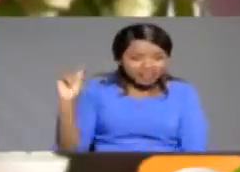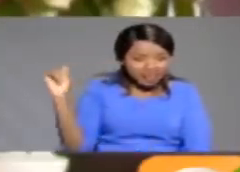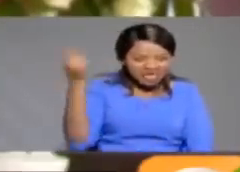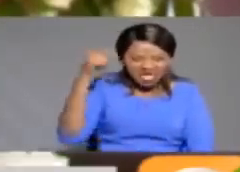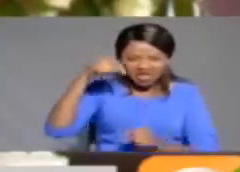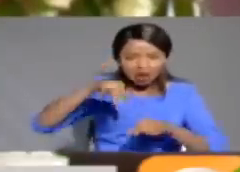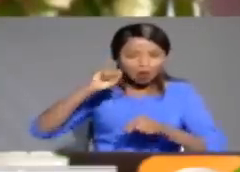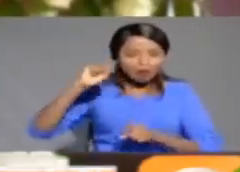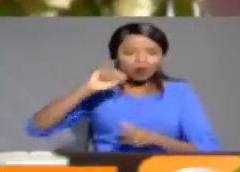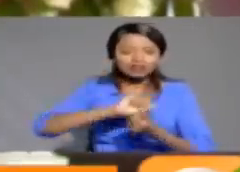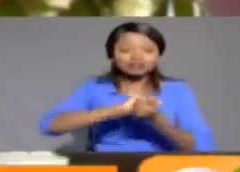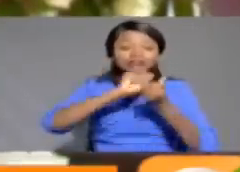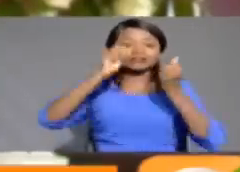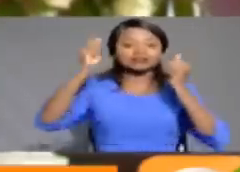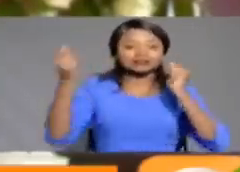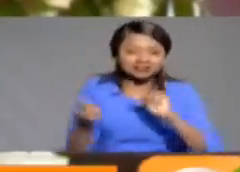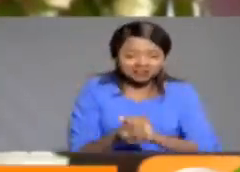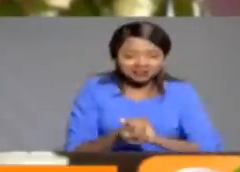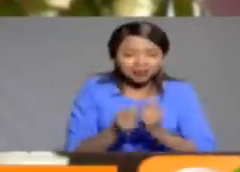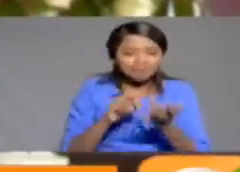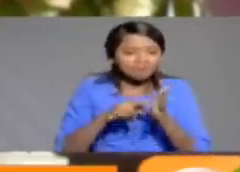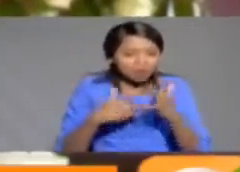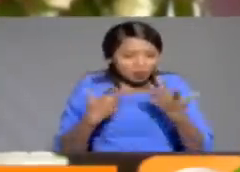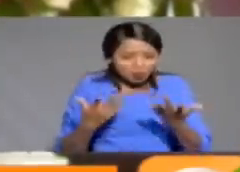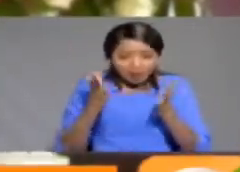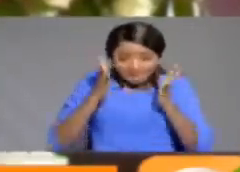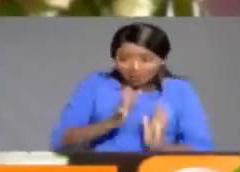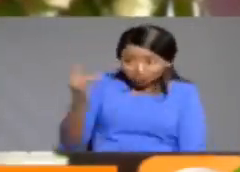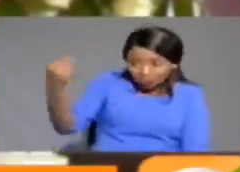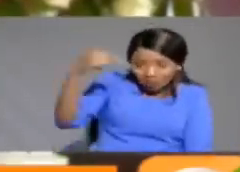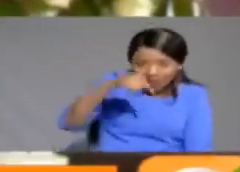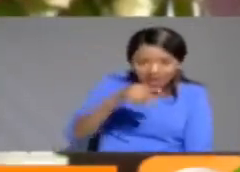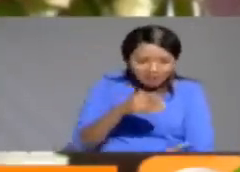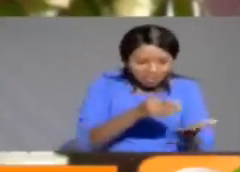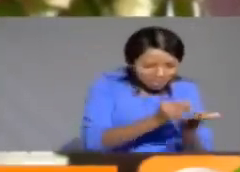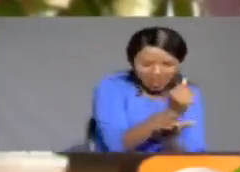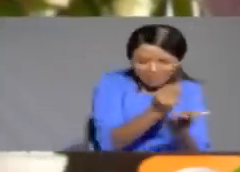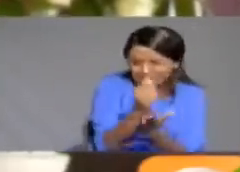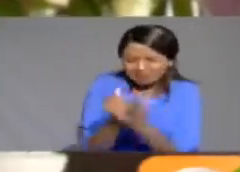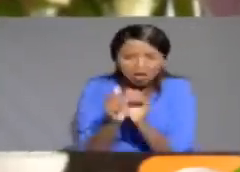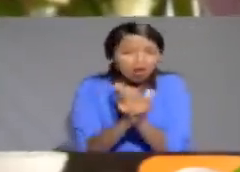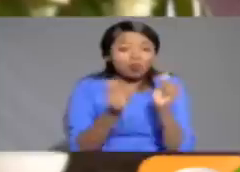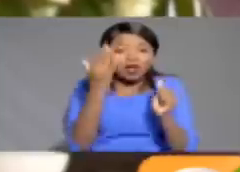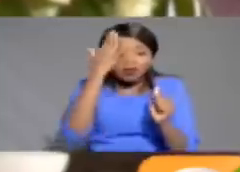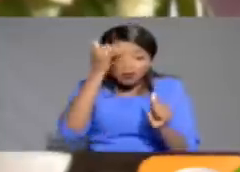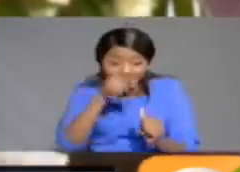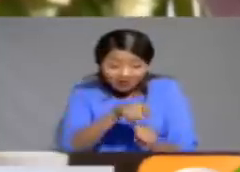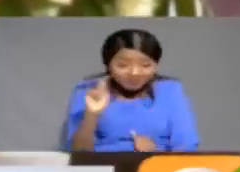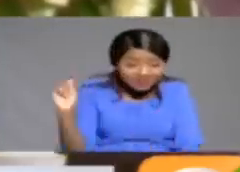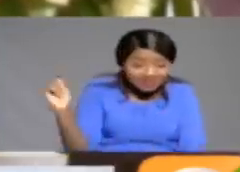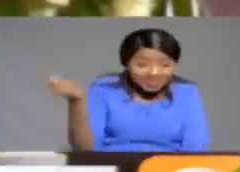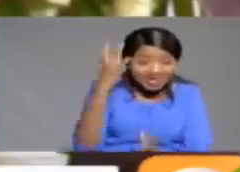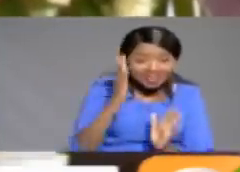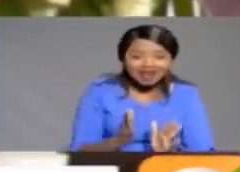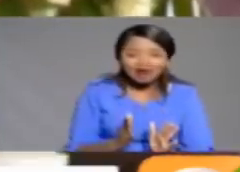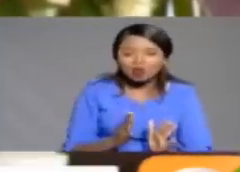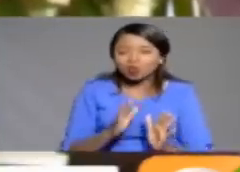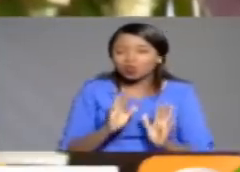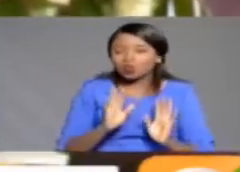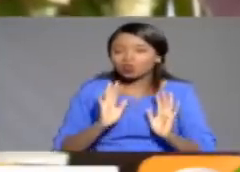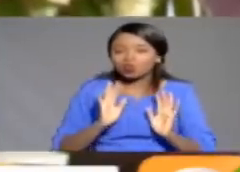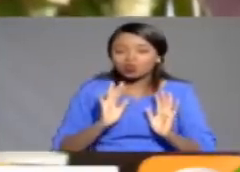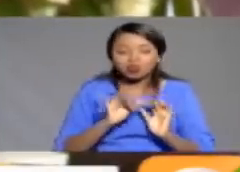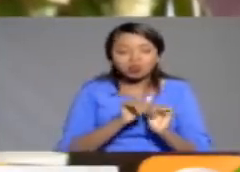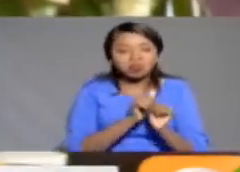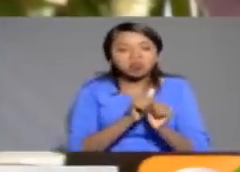ingine. Ya kwamba mtu anaweza kuja na aweke mali yake Kenya akijua ya kwamba long term ana